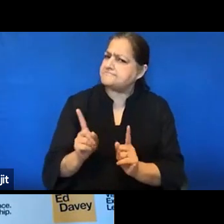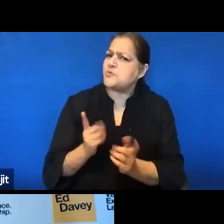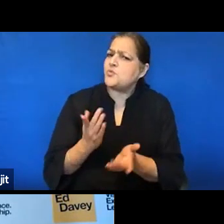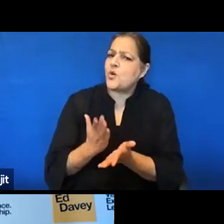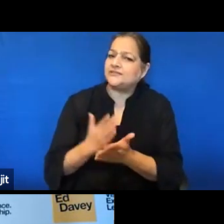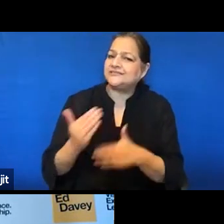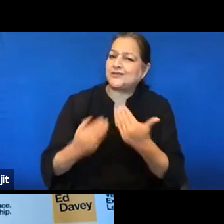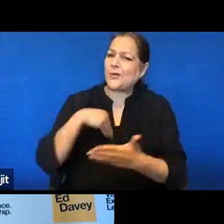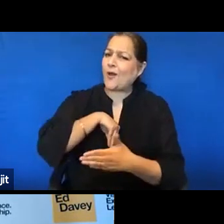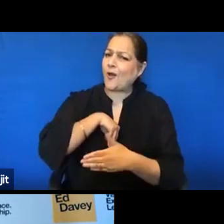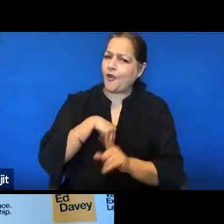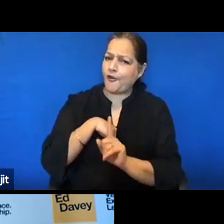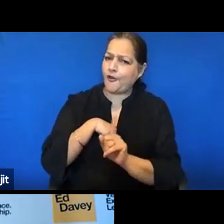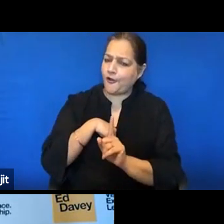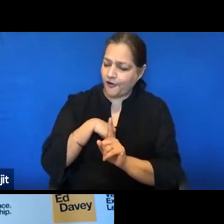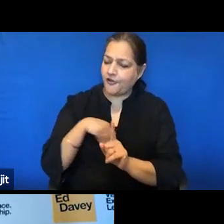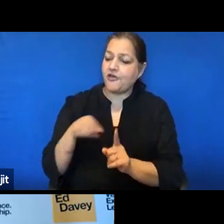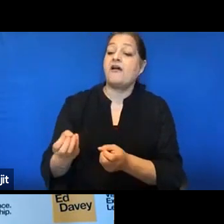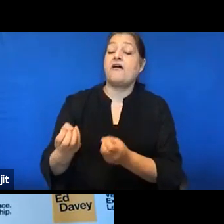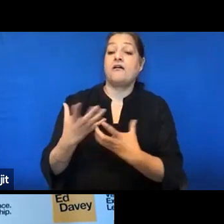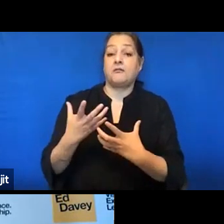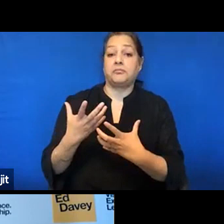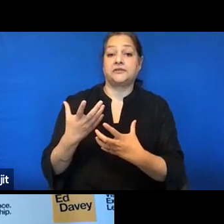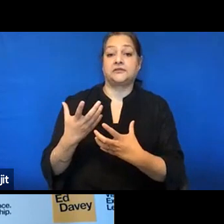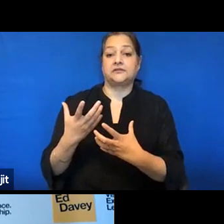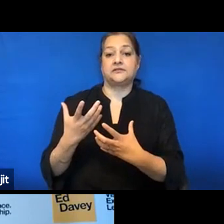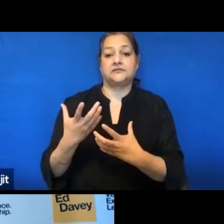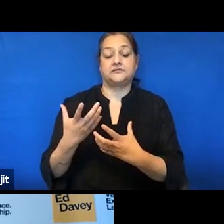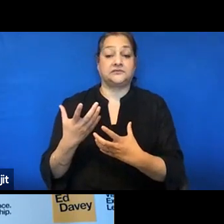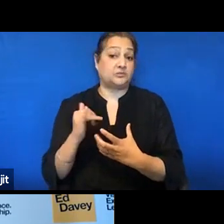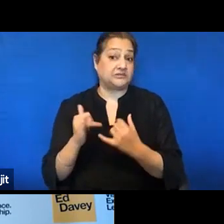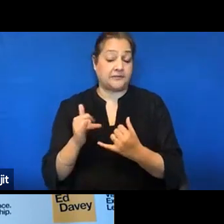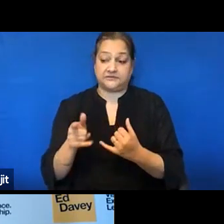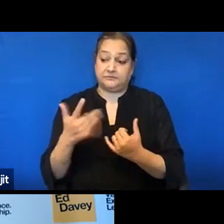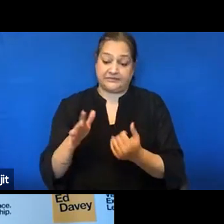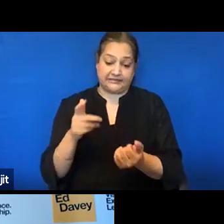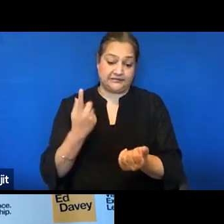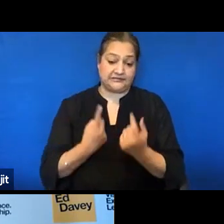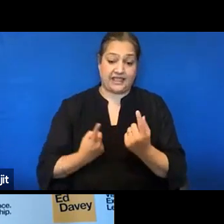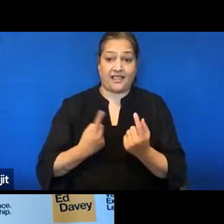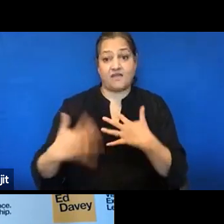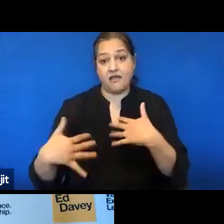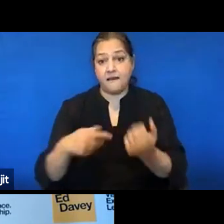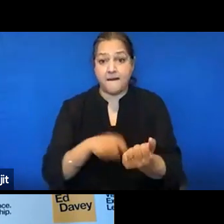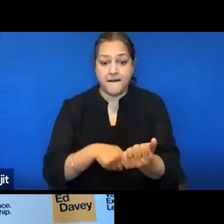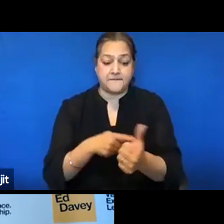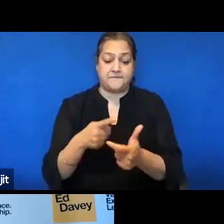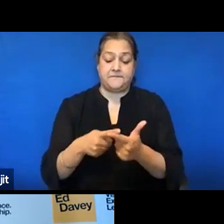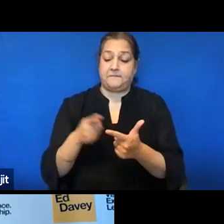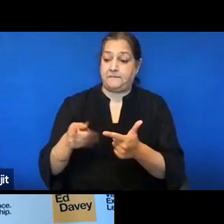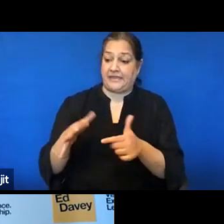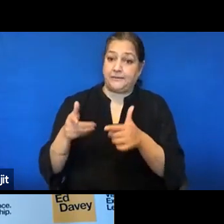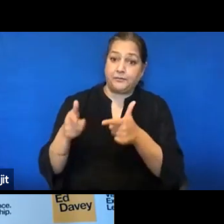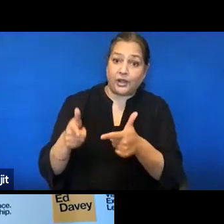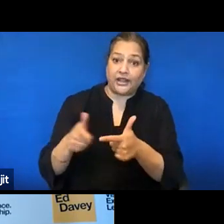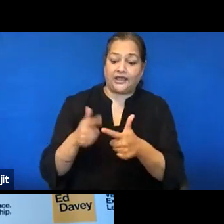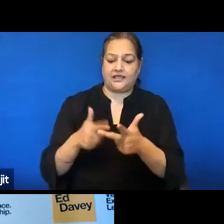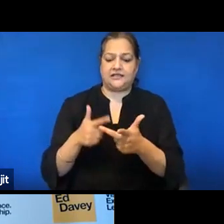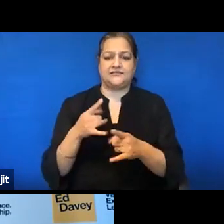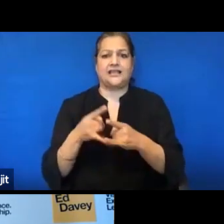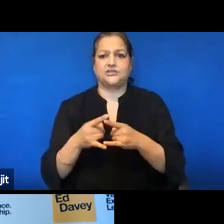they were self-harming, that they were struggling with bullying, that they were struggling with their sexuality, whatever it